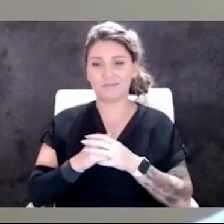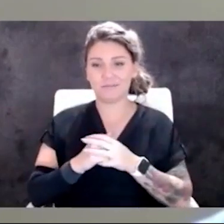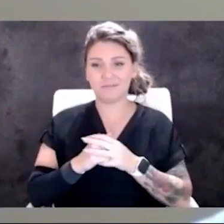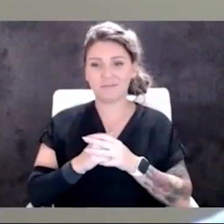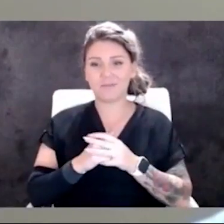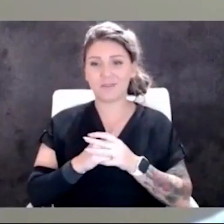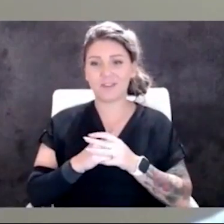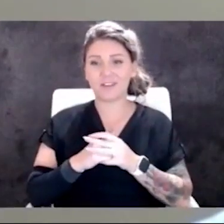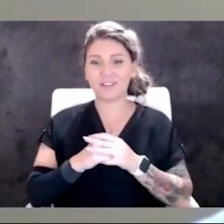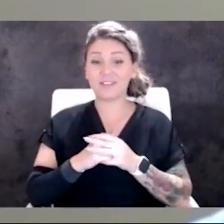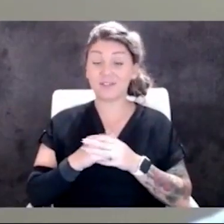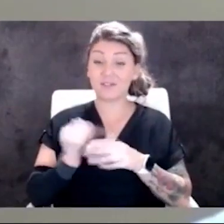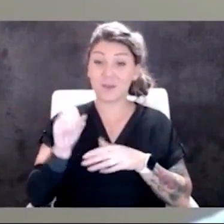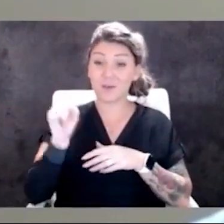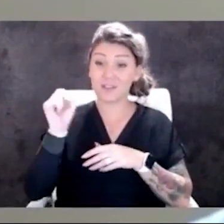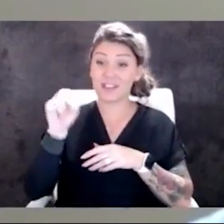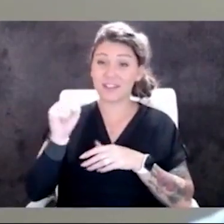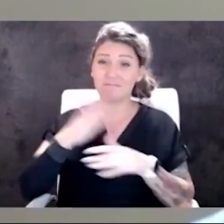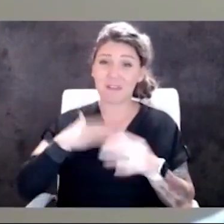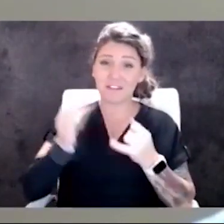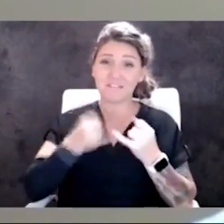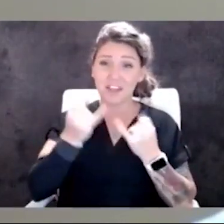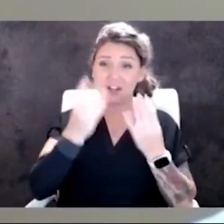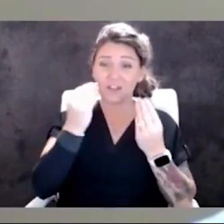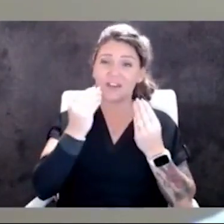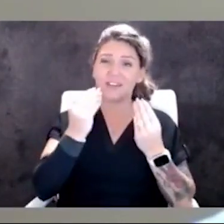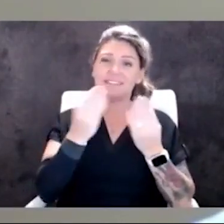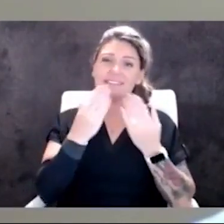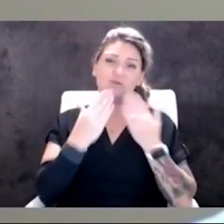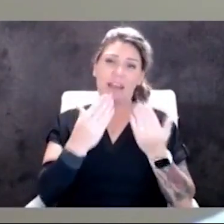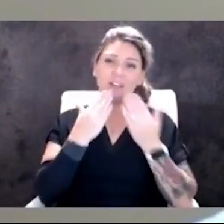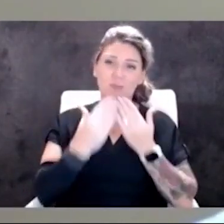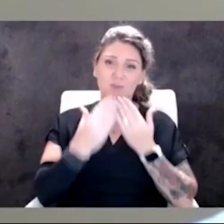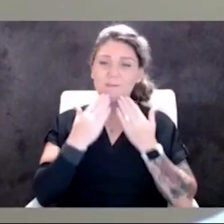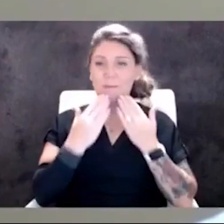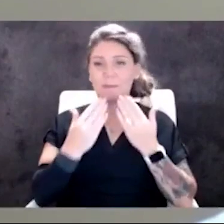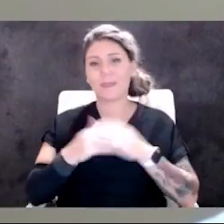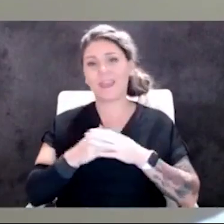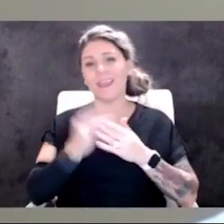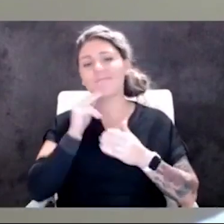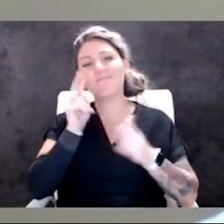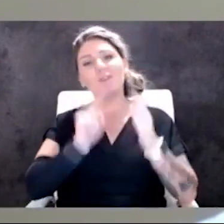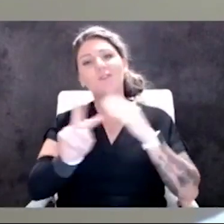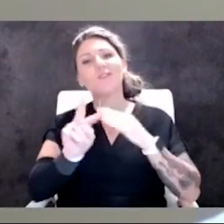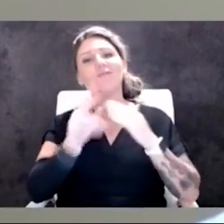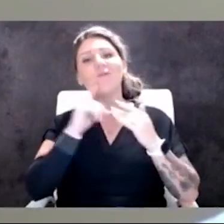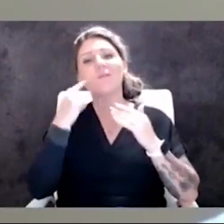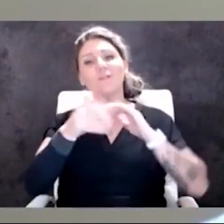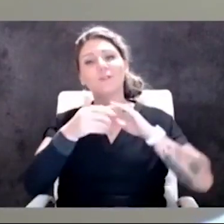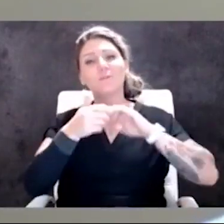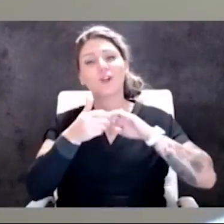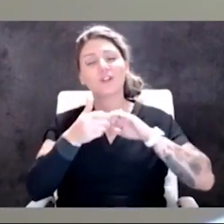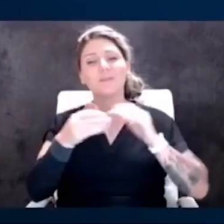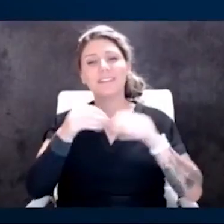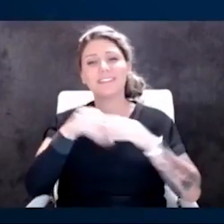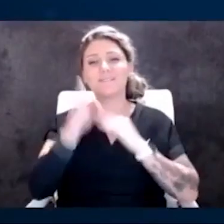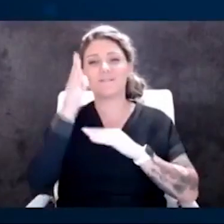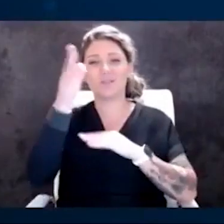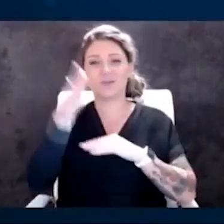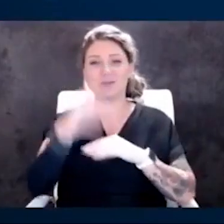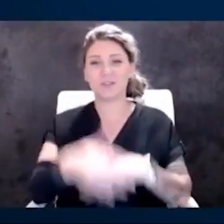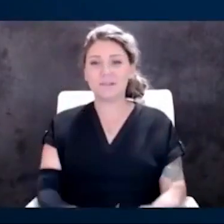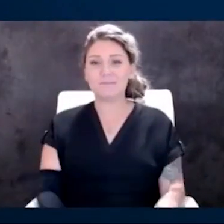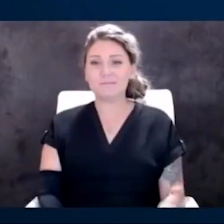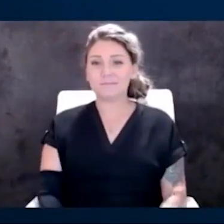so I guess my final thought is one of gratitude, and I'm looking forward to seeing what we can build here in the future with your support. Yeah,